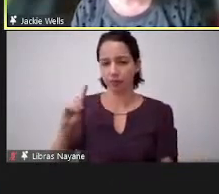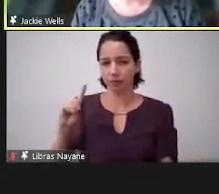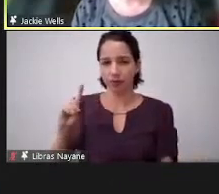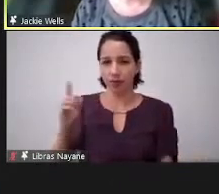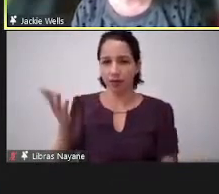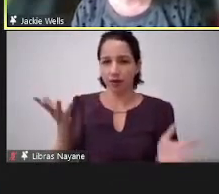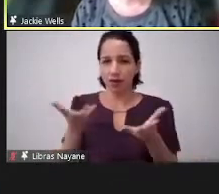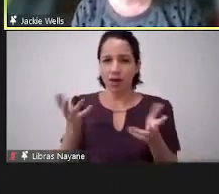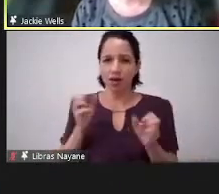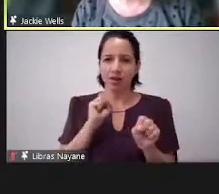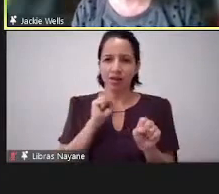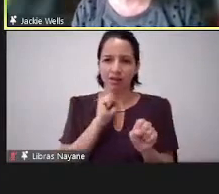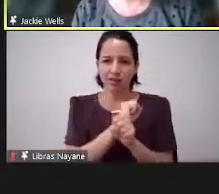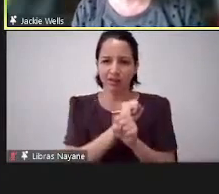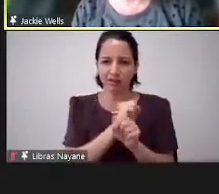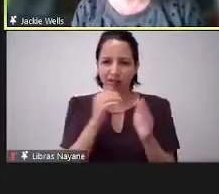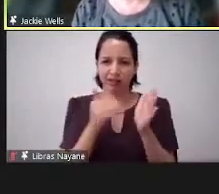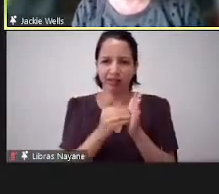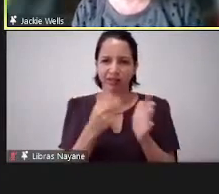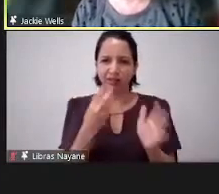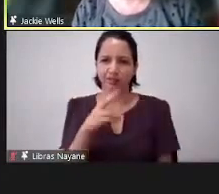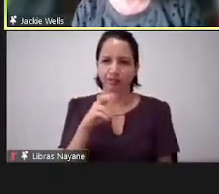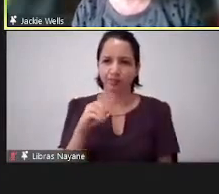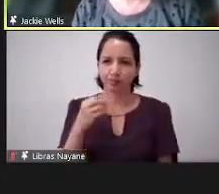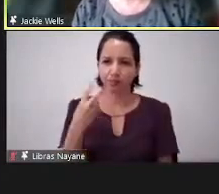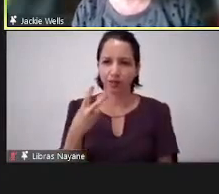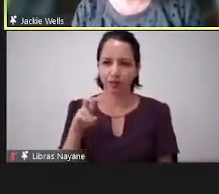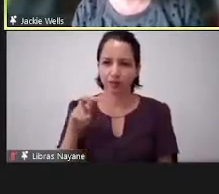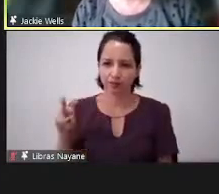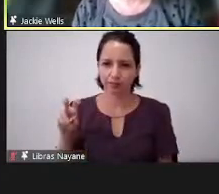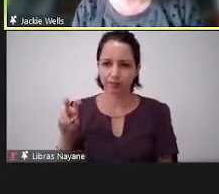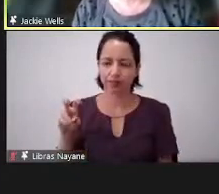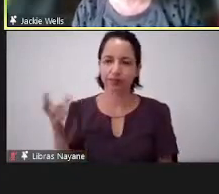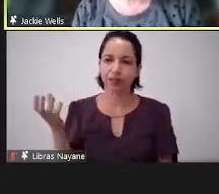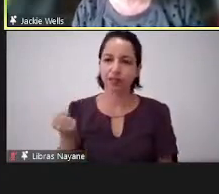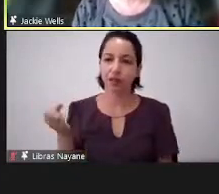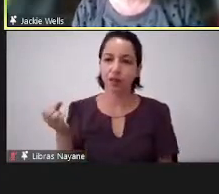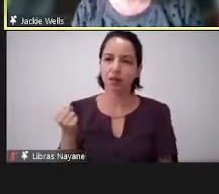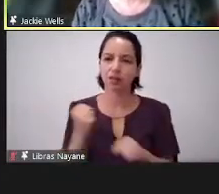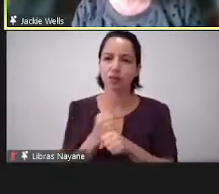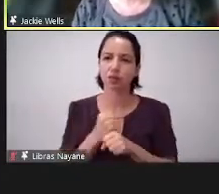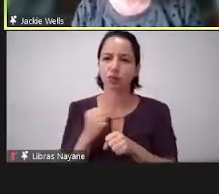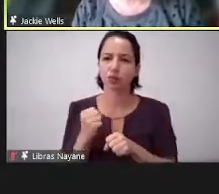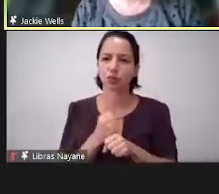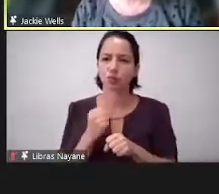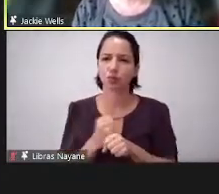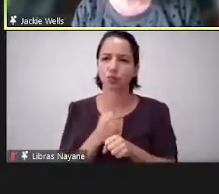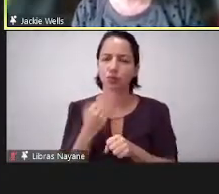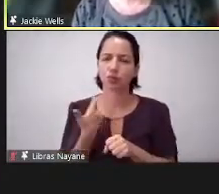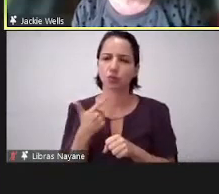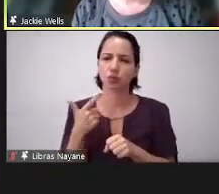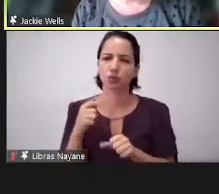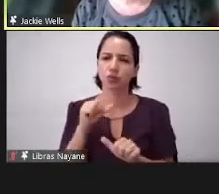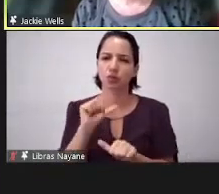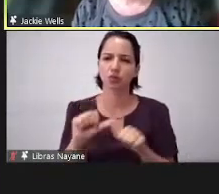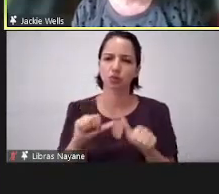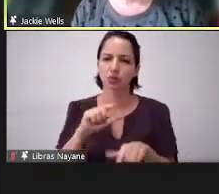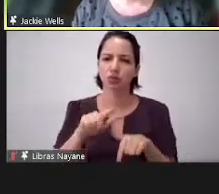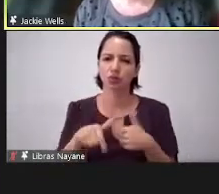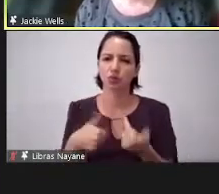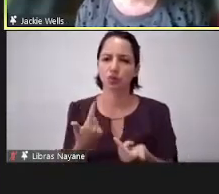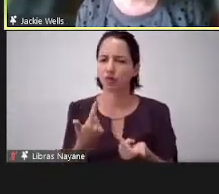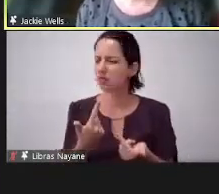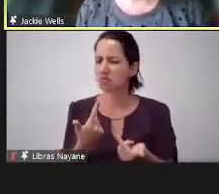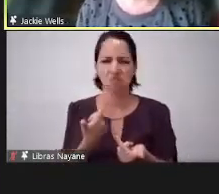The annual allowance has not moved since 2014, when it was reduced slightly. And you can see